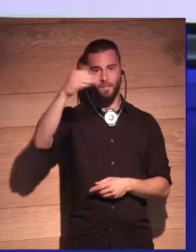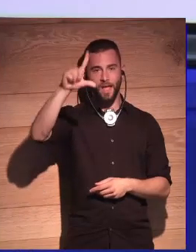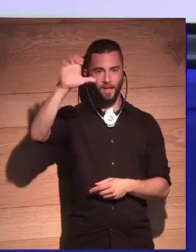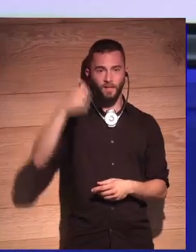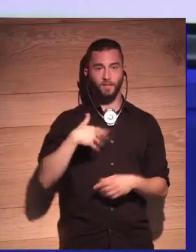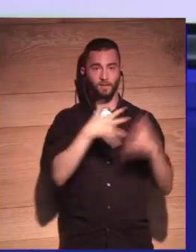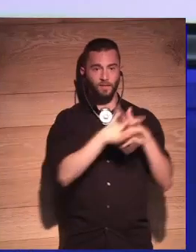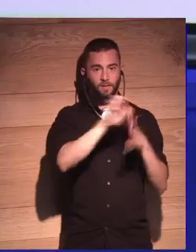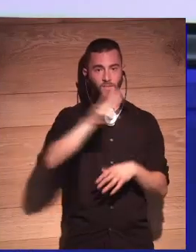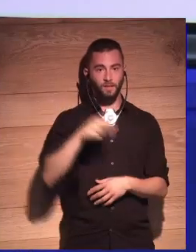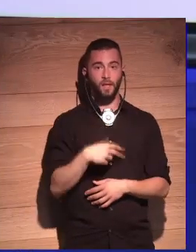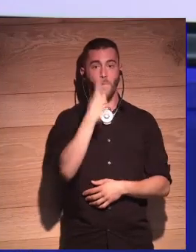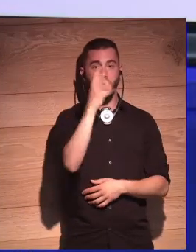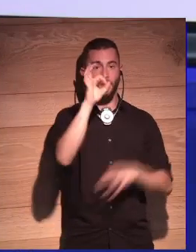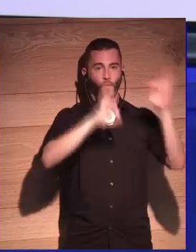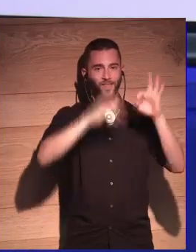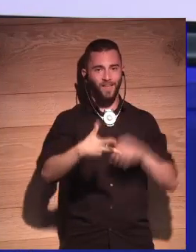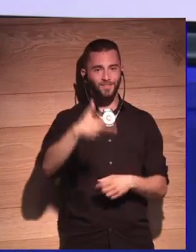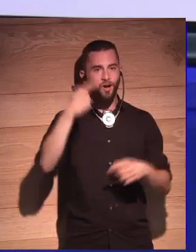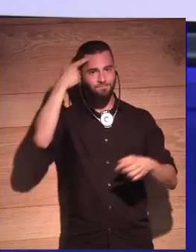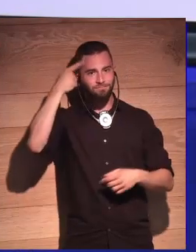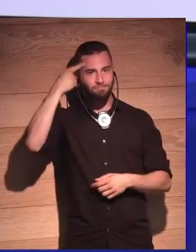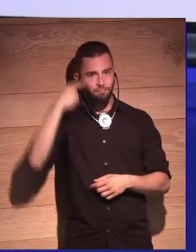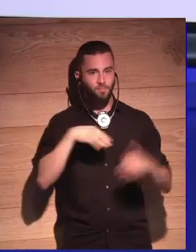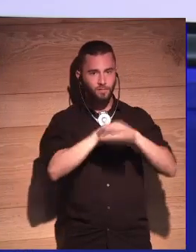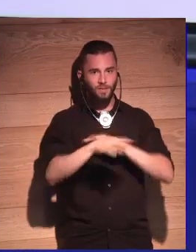Edgar Dale, United States